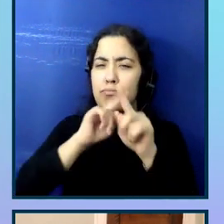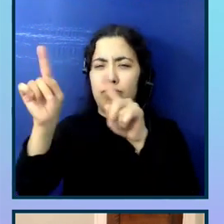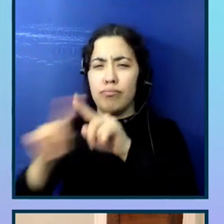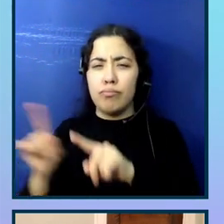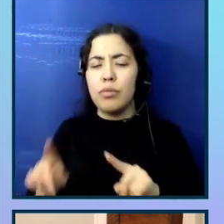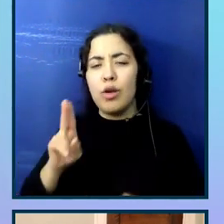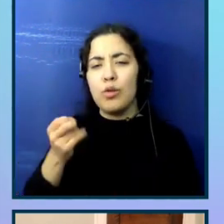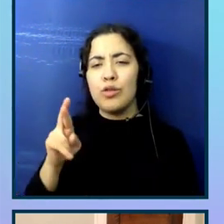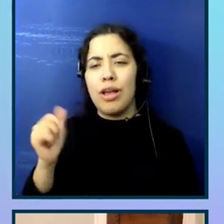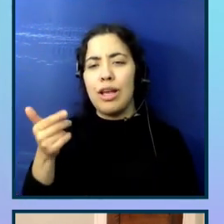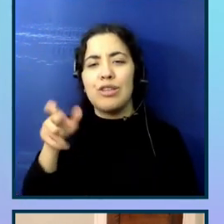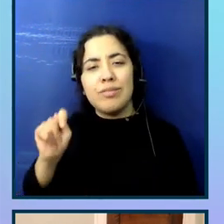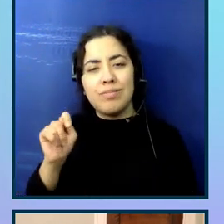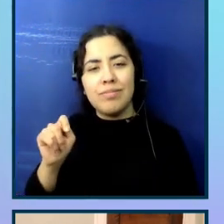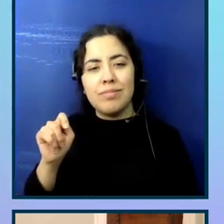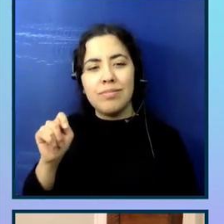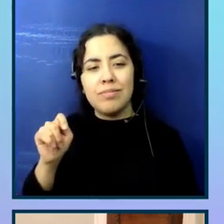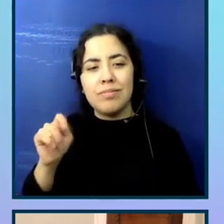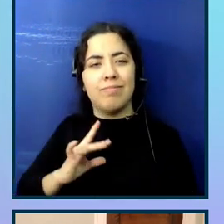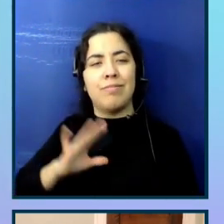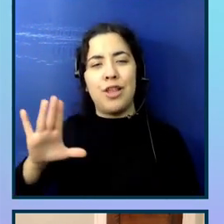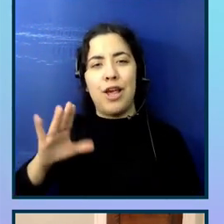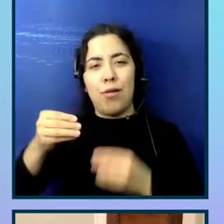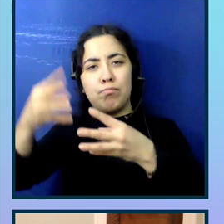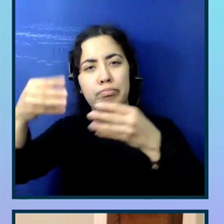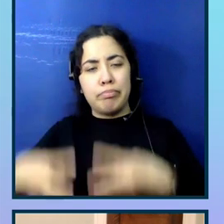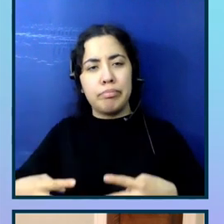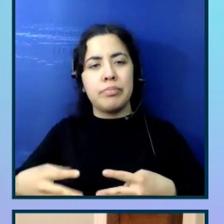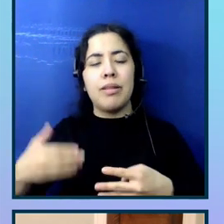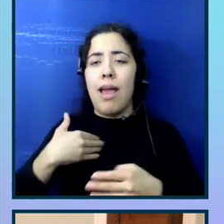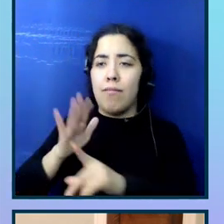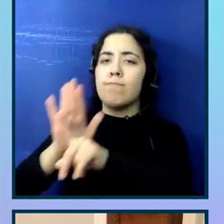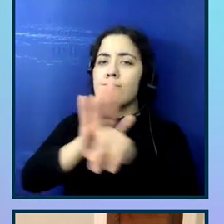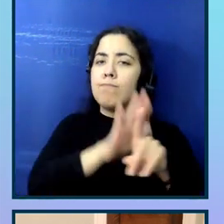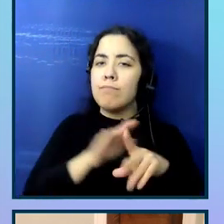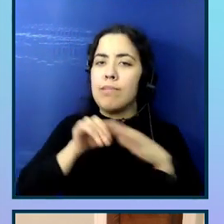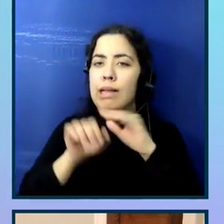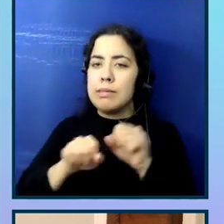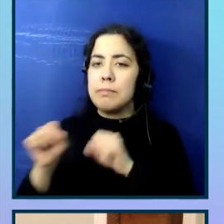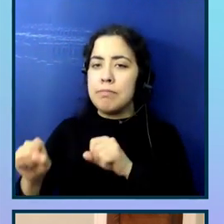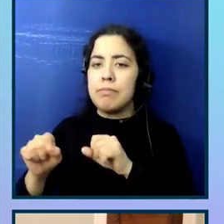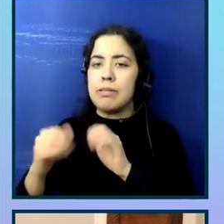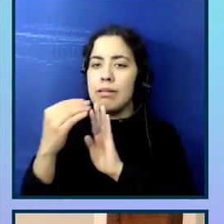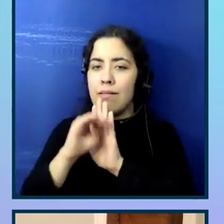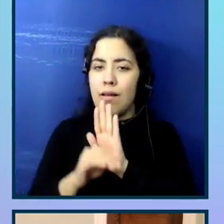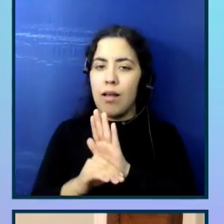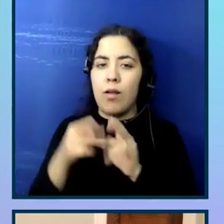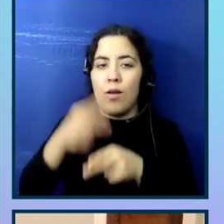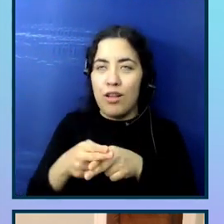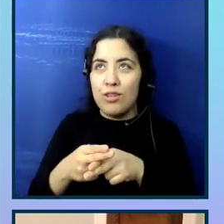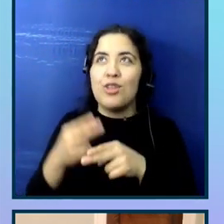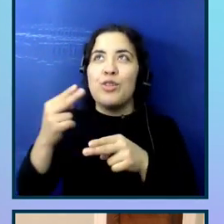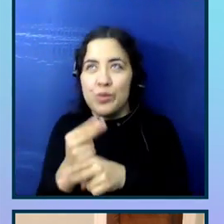user agents. They even have their own accessibility guidelines. They're called User Agent